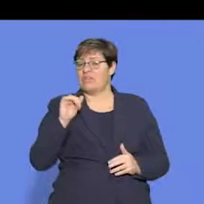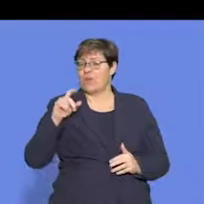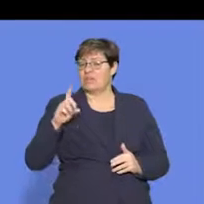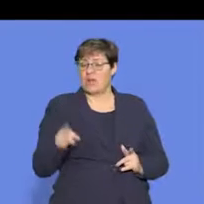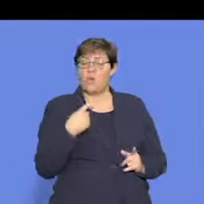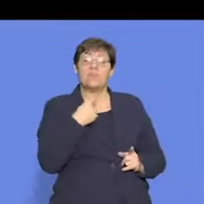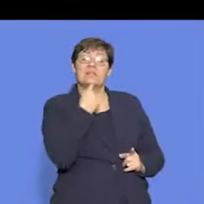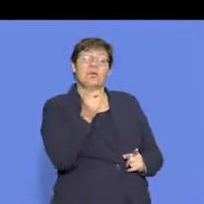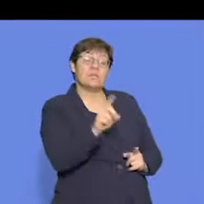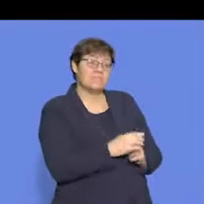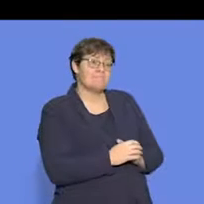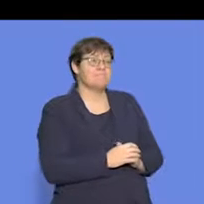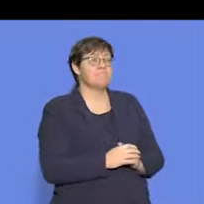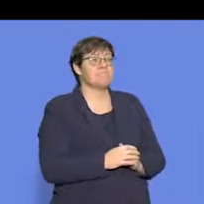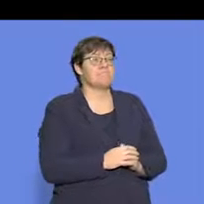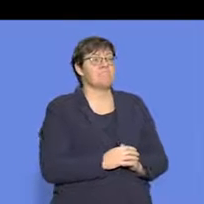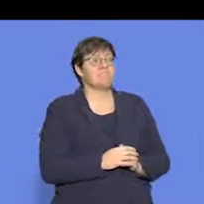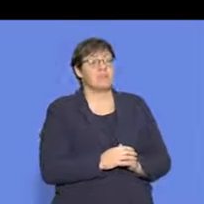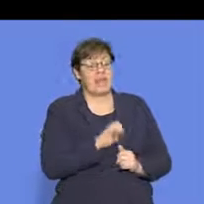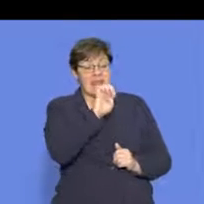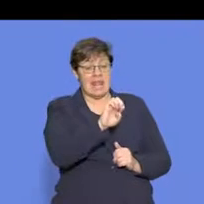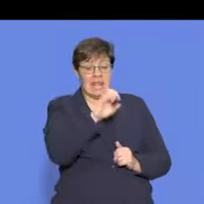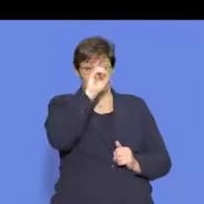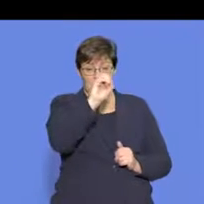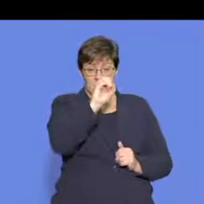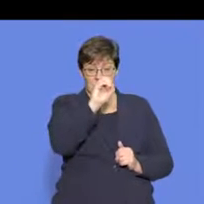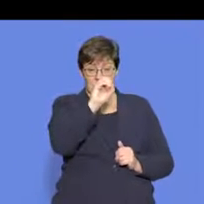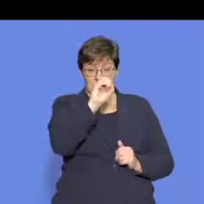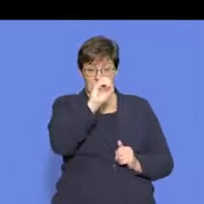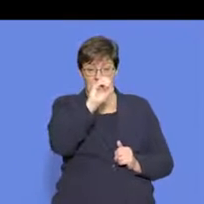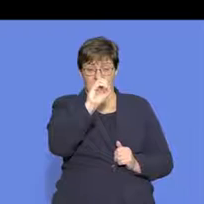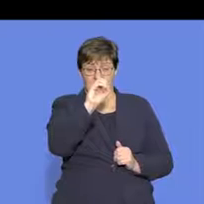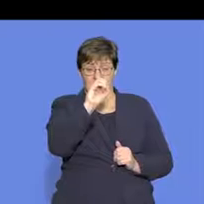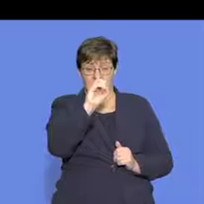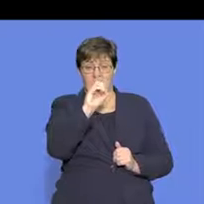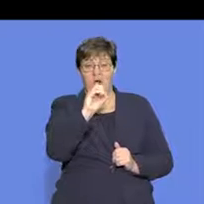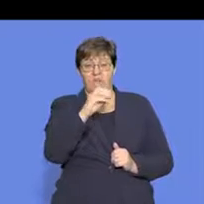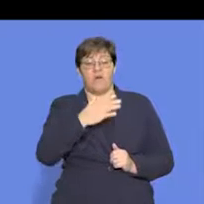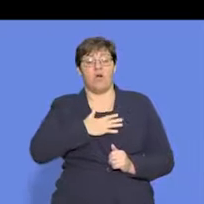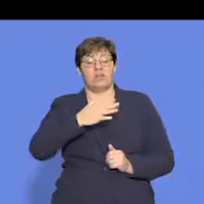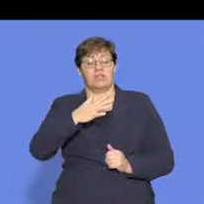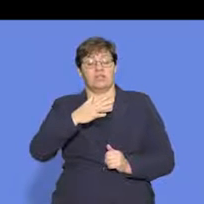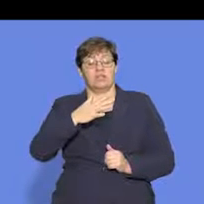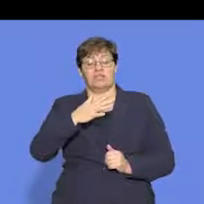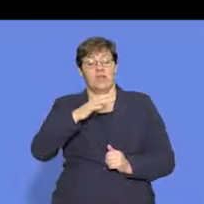the cathode, what we're going to do is we're going to say, let's take the E0 of